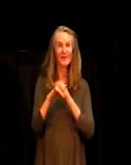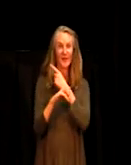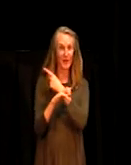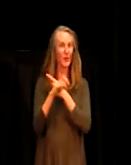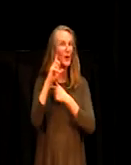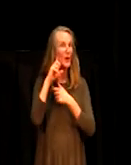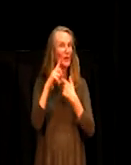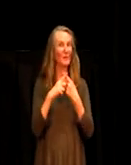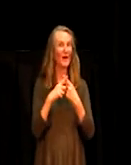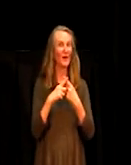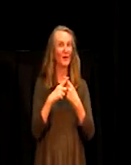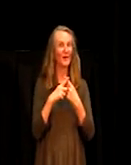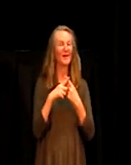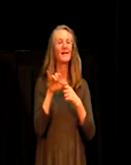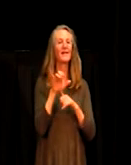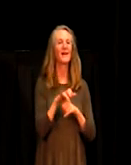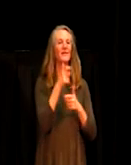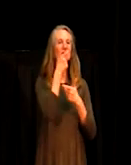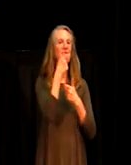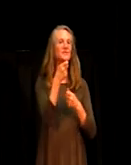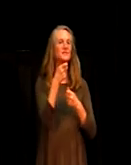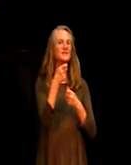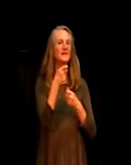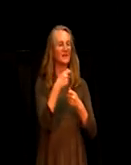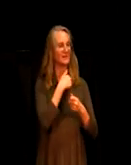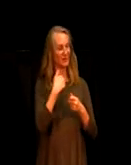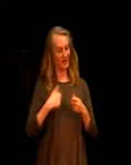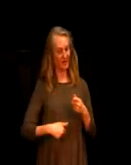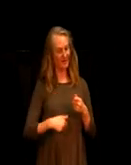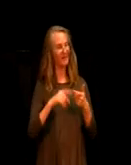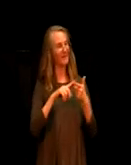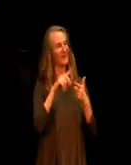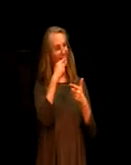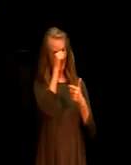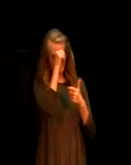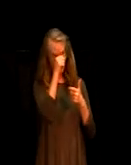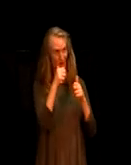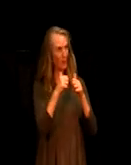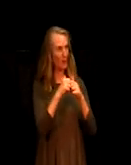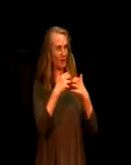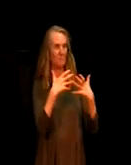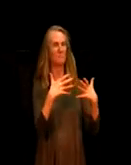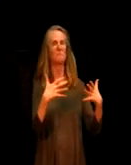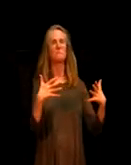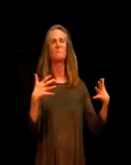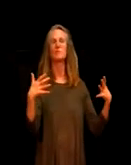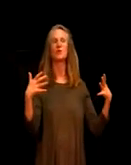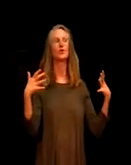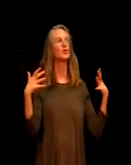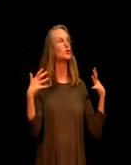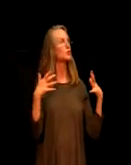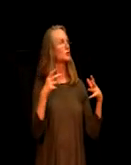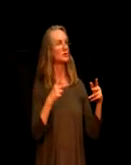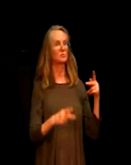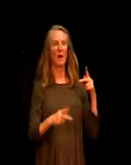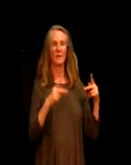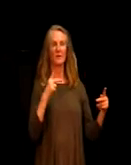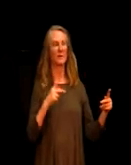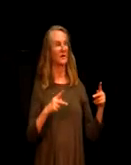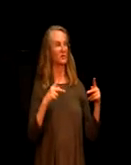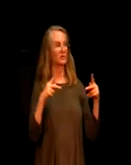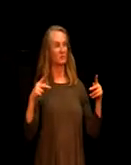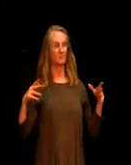Okay, cool. Yeah, and that was interesting to see that China and India, with their huge population